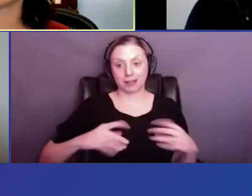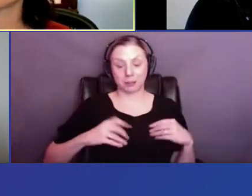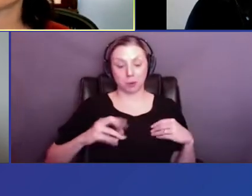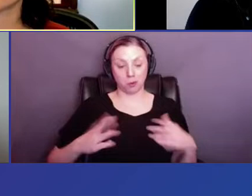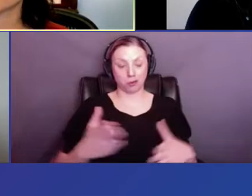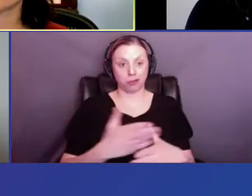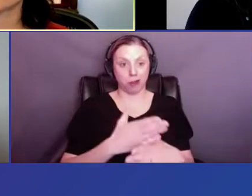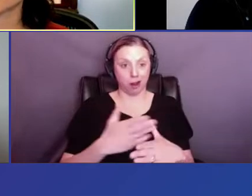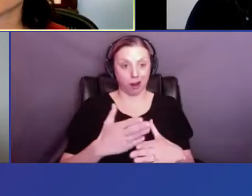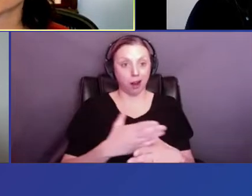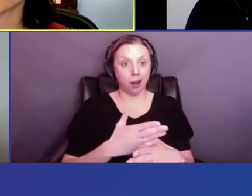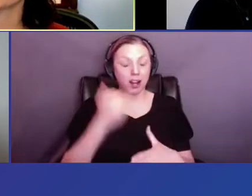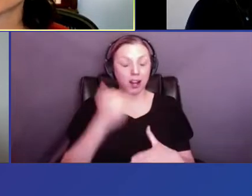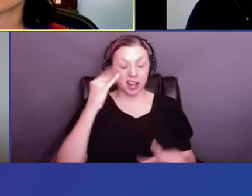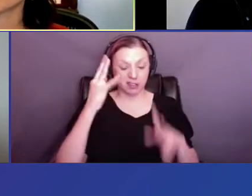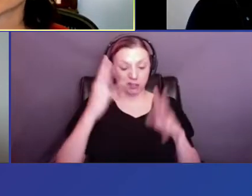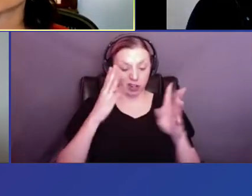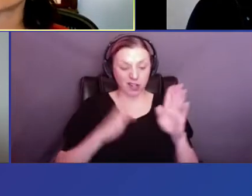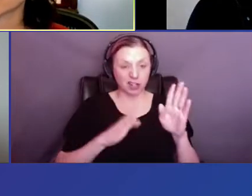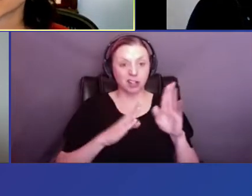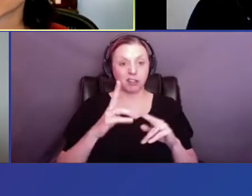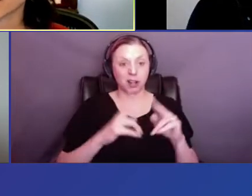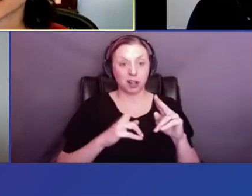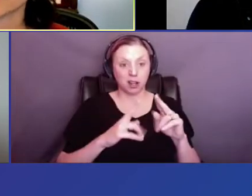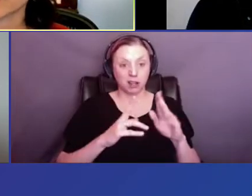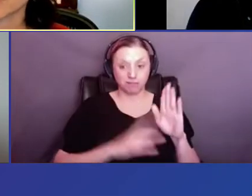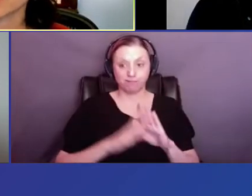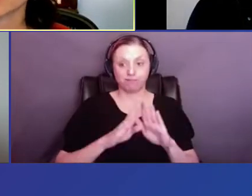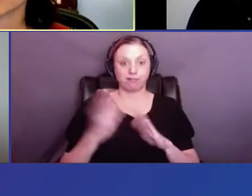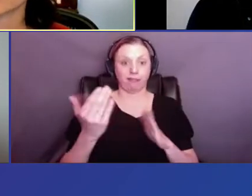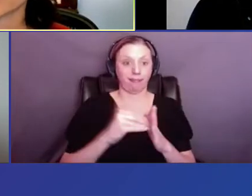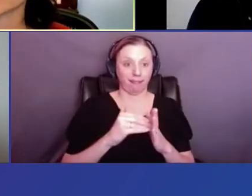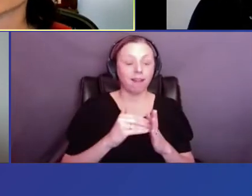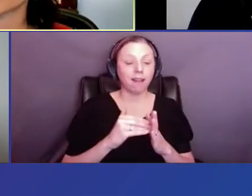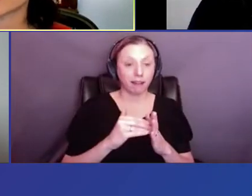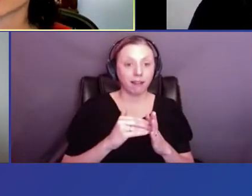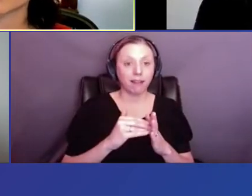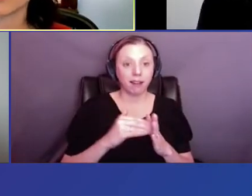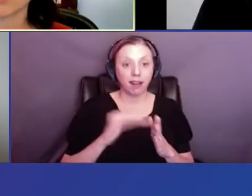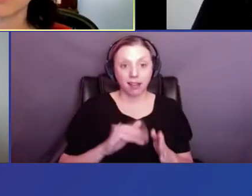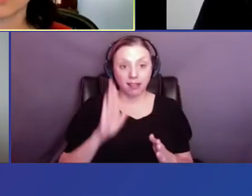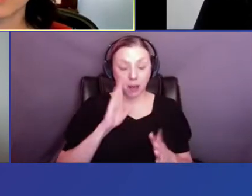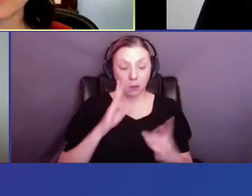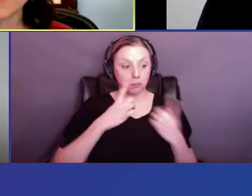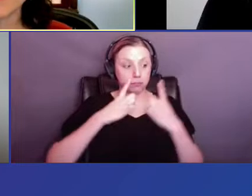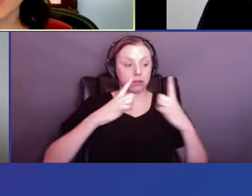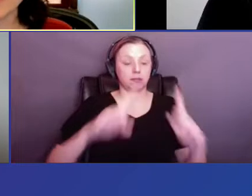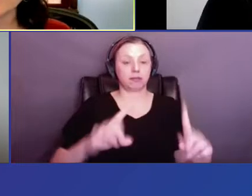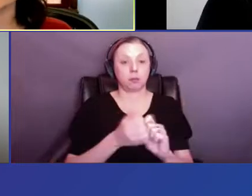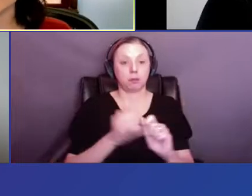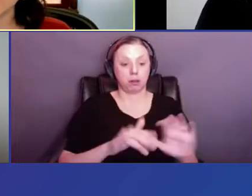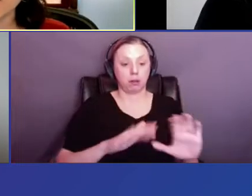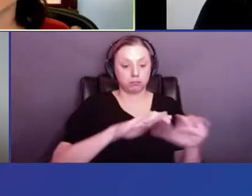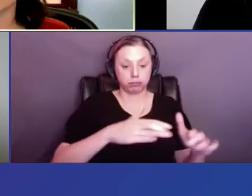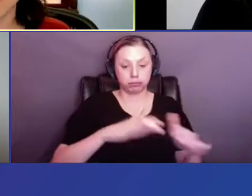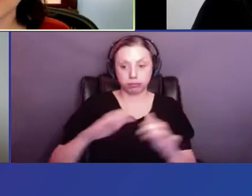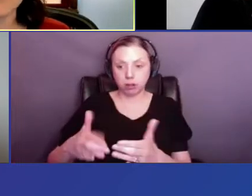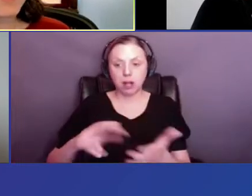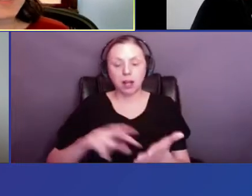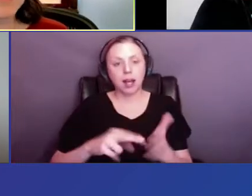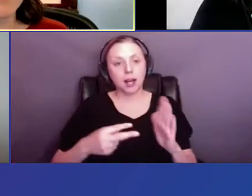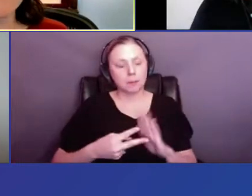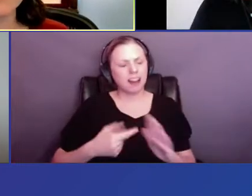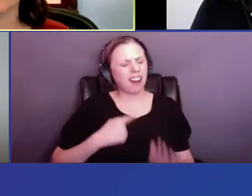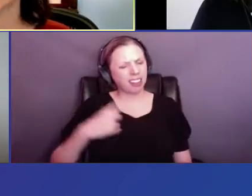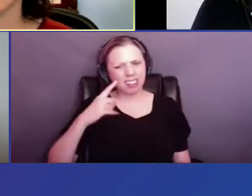if, you know, Creatives Rebuild becomes something that's really effective with this cohort, I think there is a lot